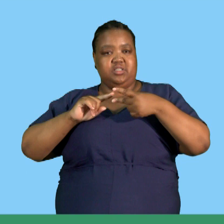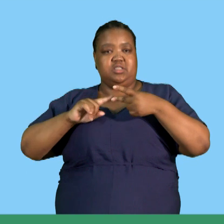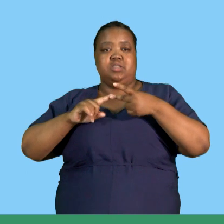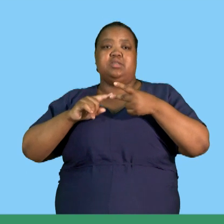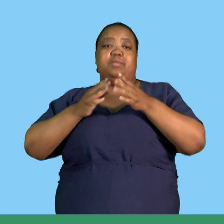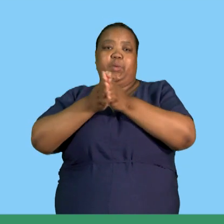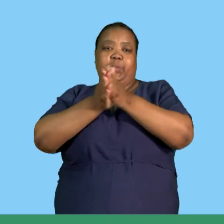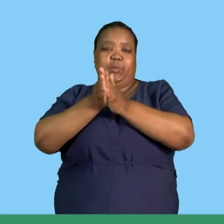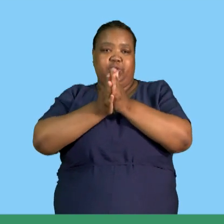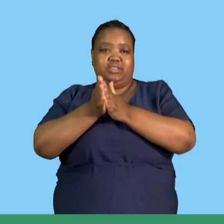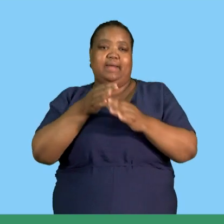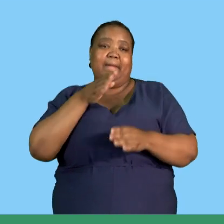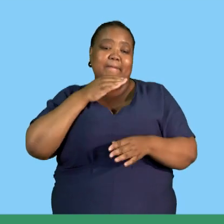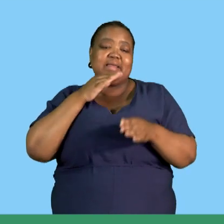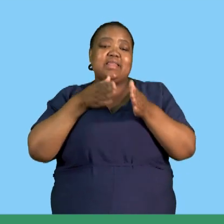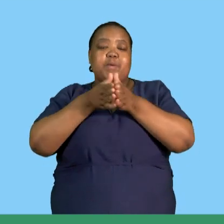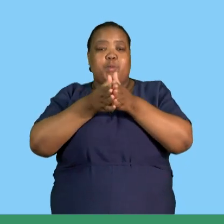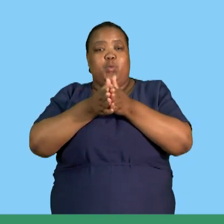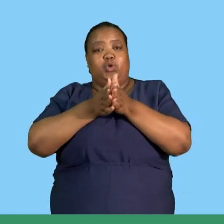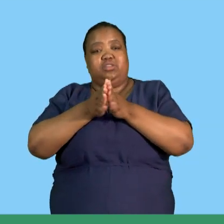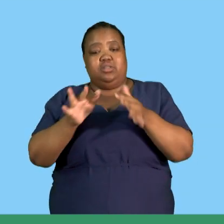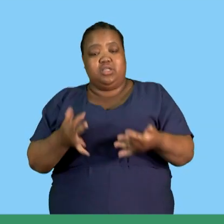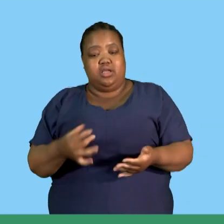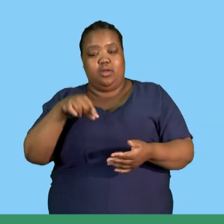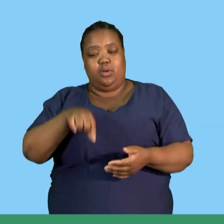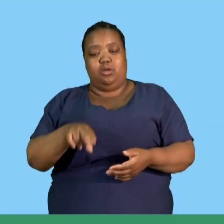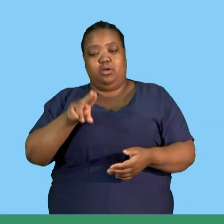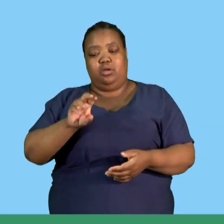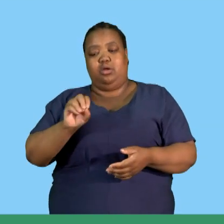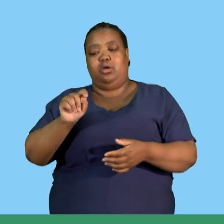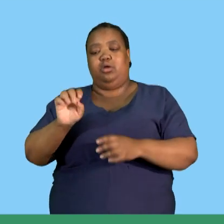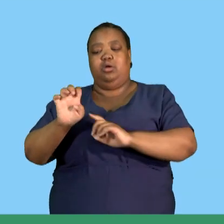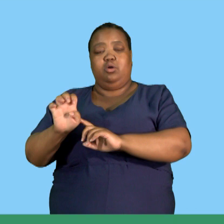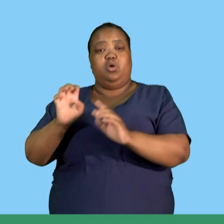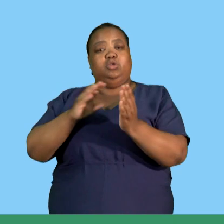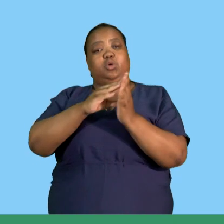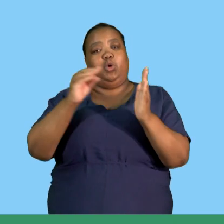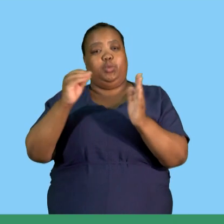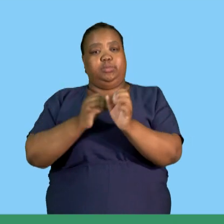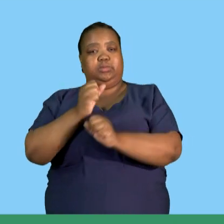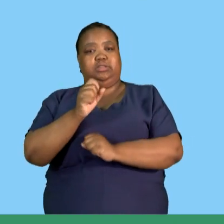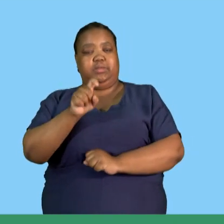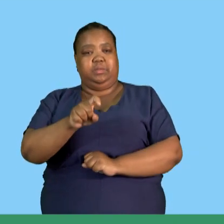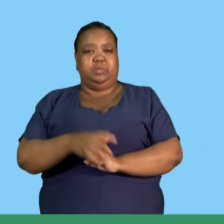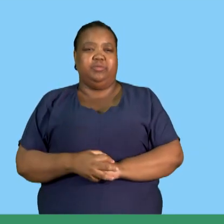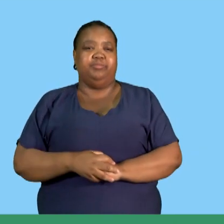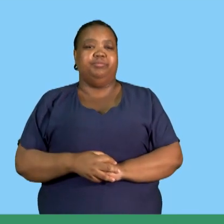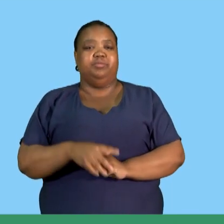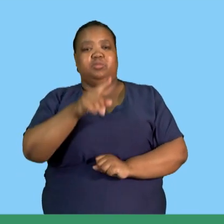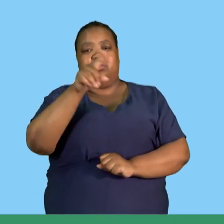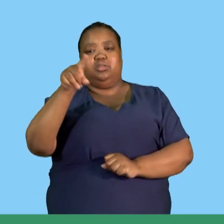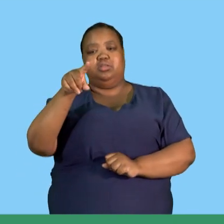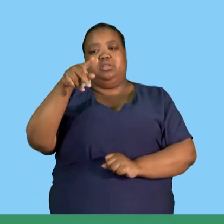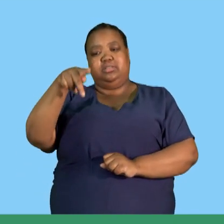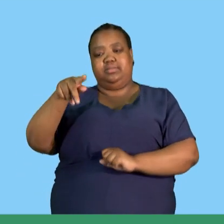to be accompanied by a quote, because if you're not quoting, then how do we know that you are correct or not? Right, so that's your evidence. Right, it says